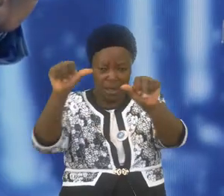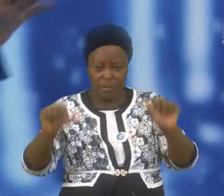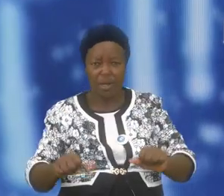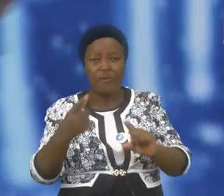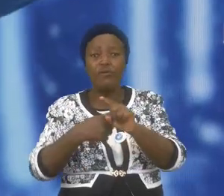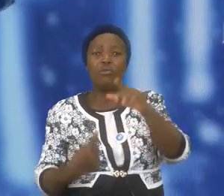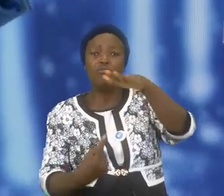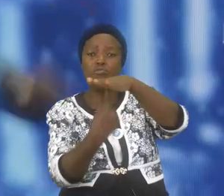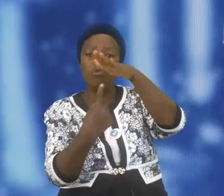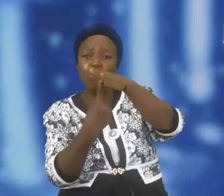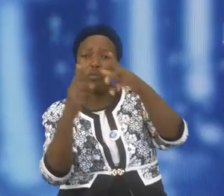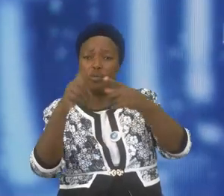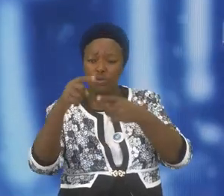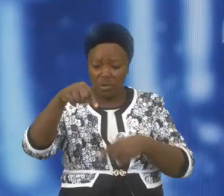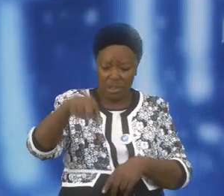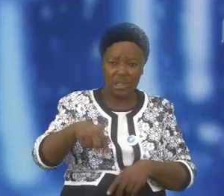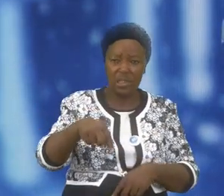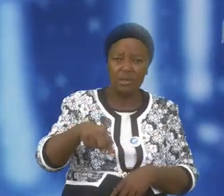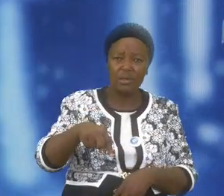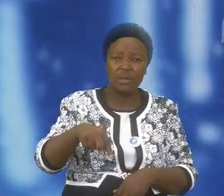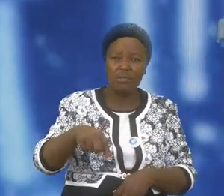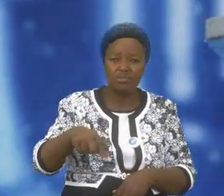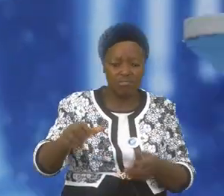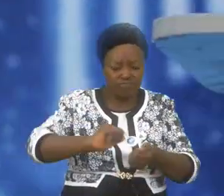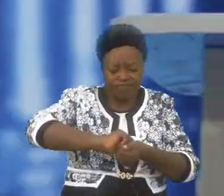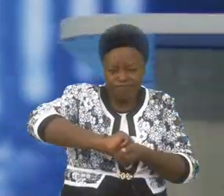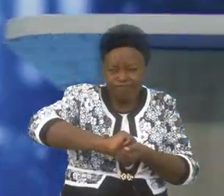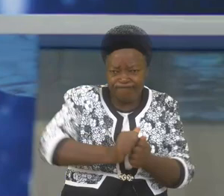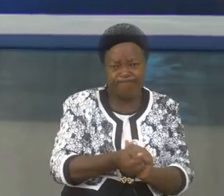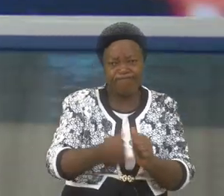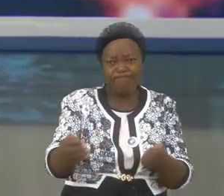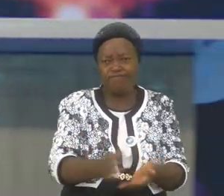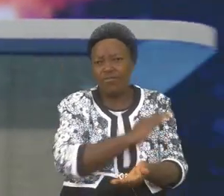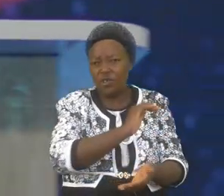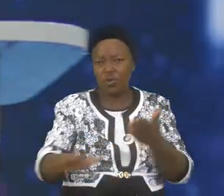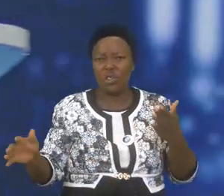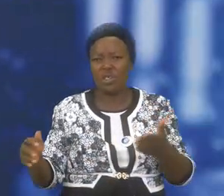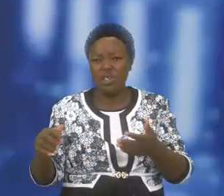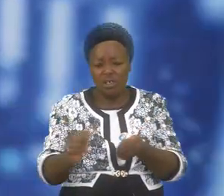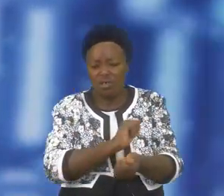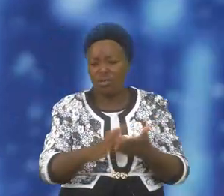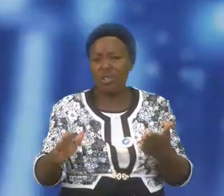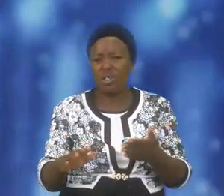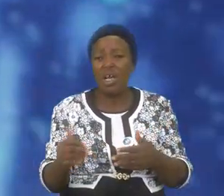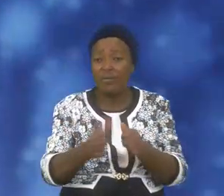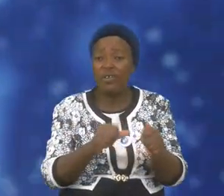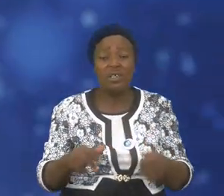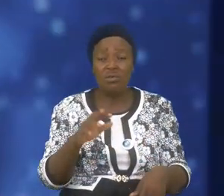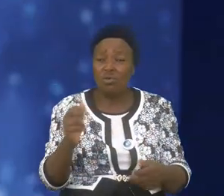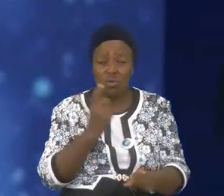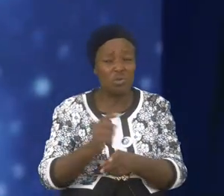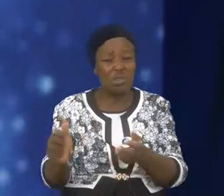crumbled, everything scattered. And Daniel got the